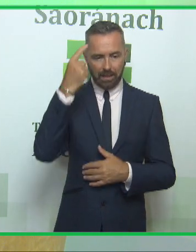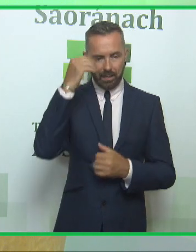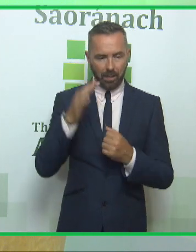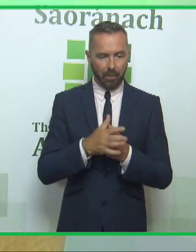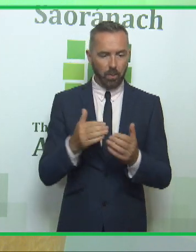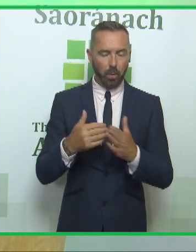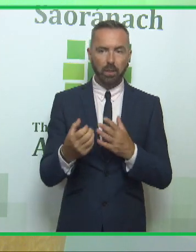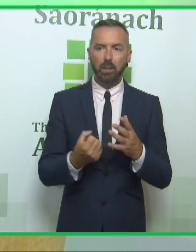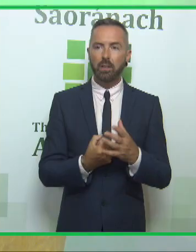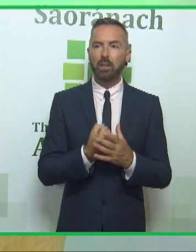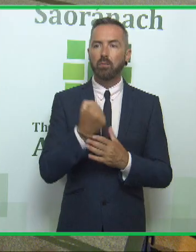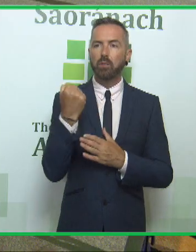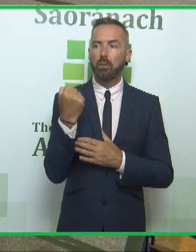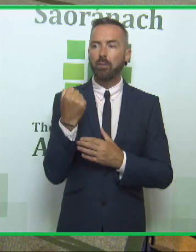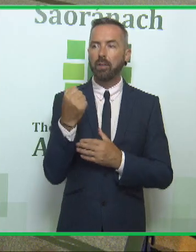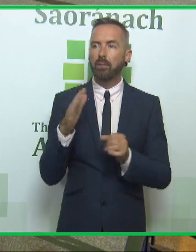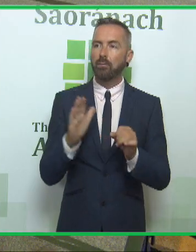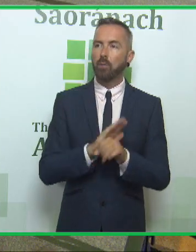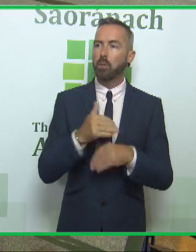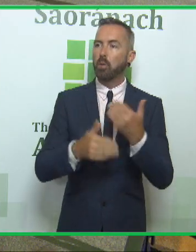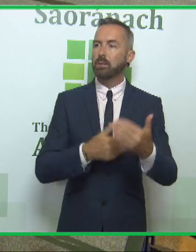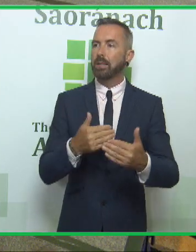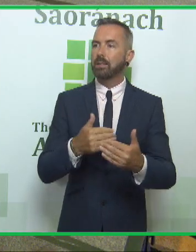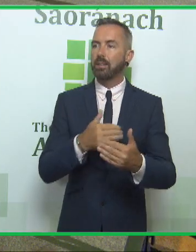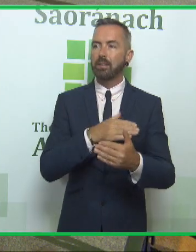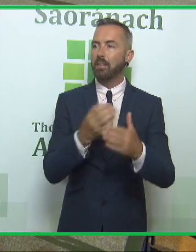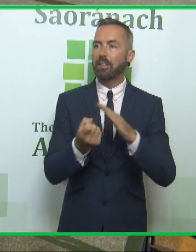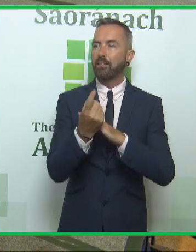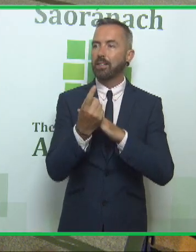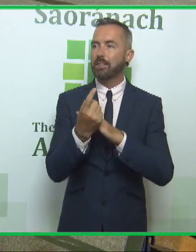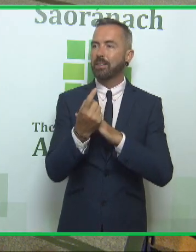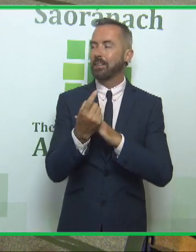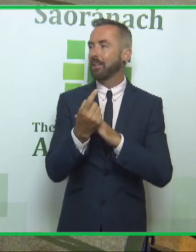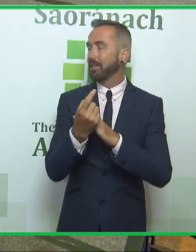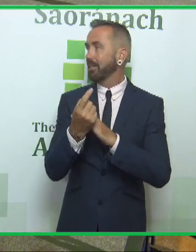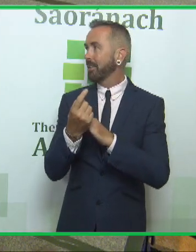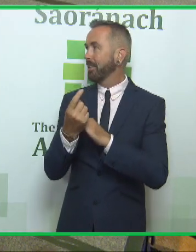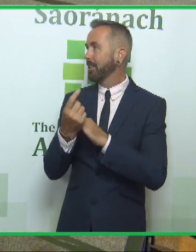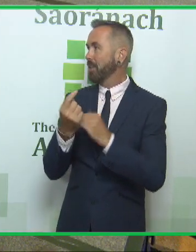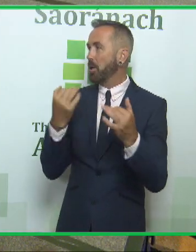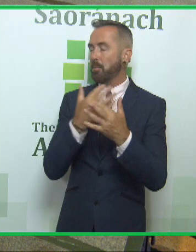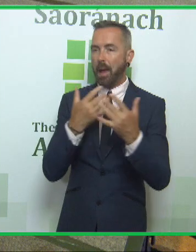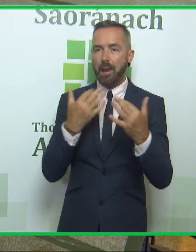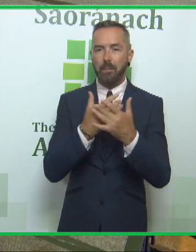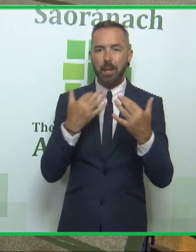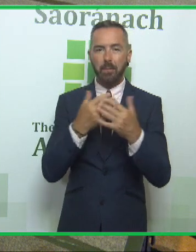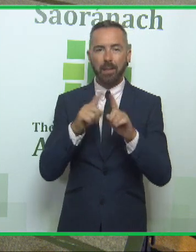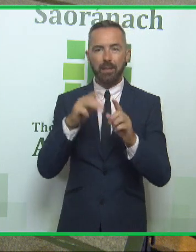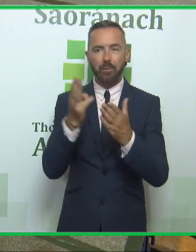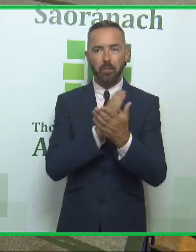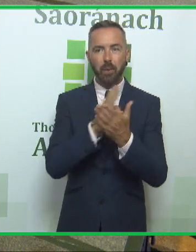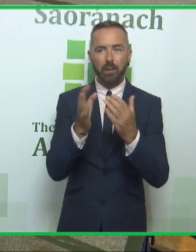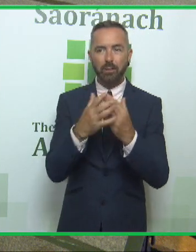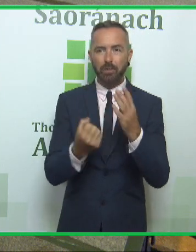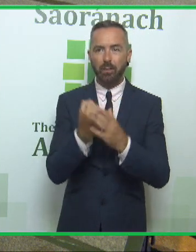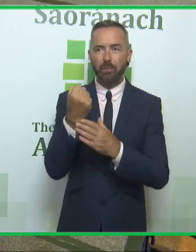is that recovery is a process, it's not an event. So there are many, many, many parts to that, and often